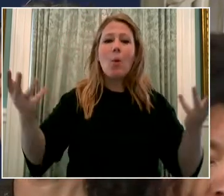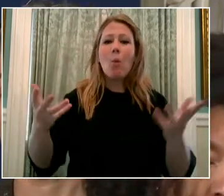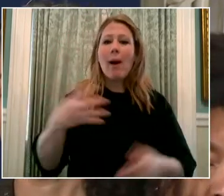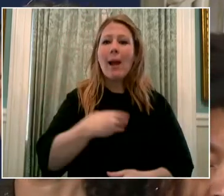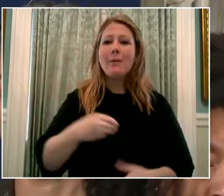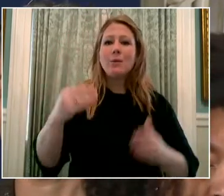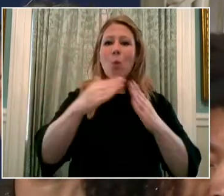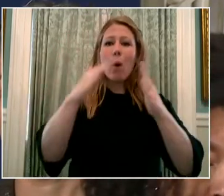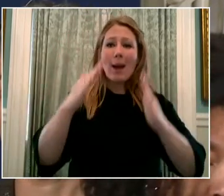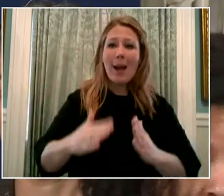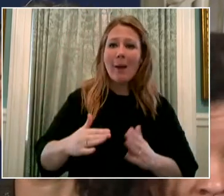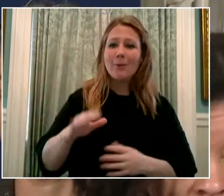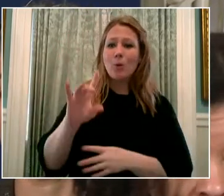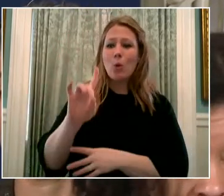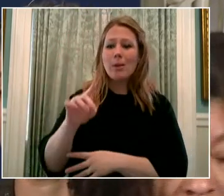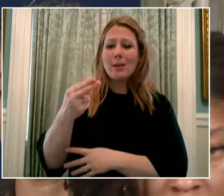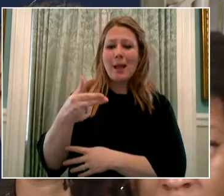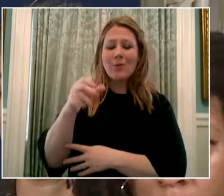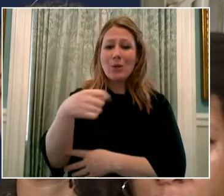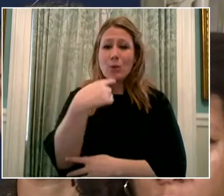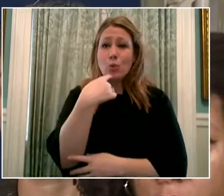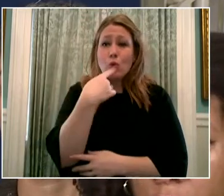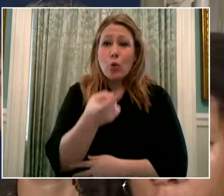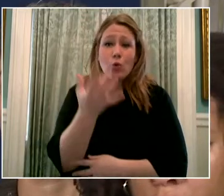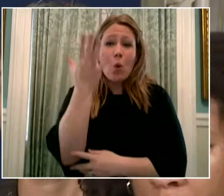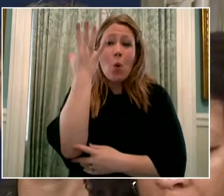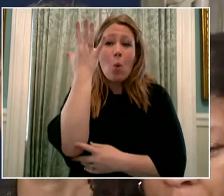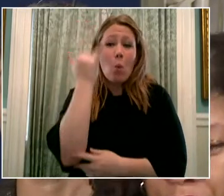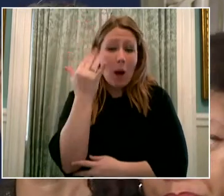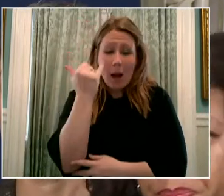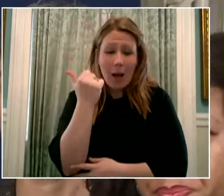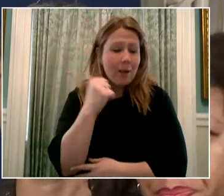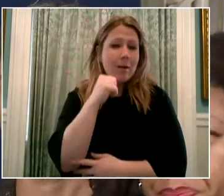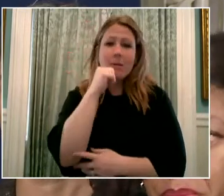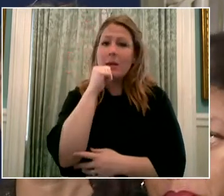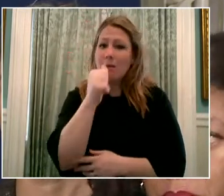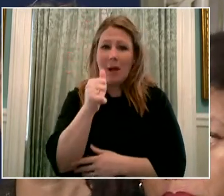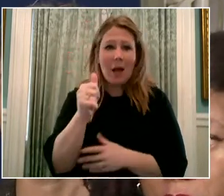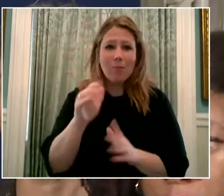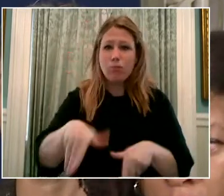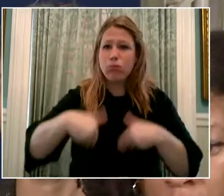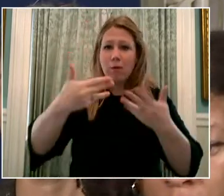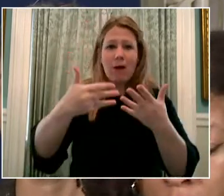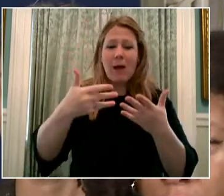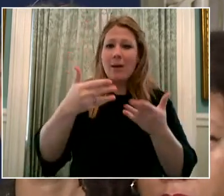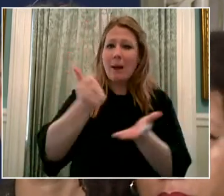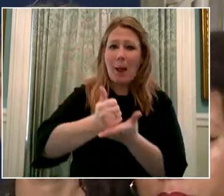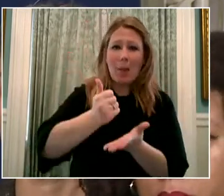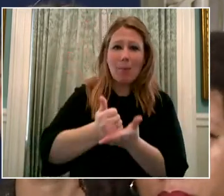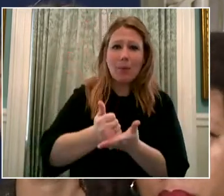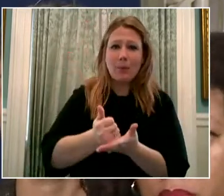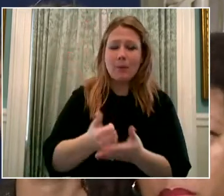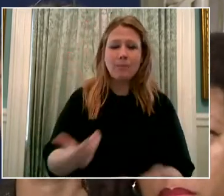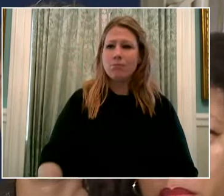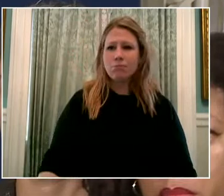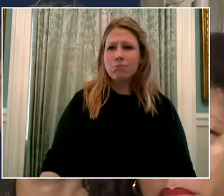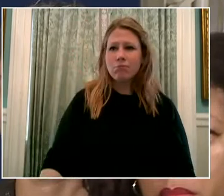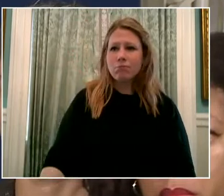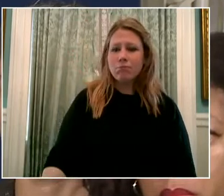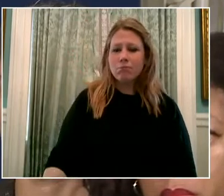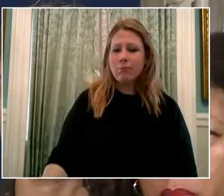DHS about why they have not provided the federal relief you're seeking? Still don't know why. We've constantly heard,